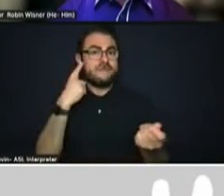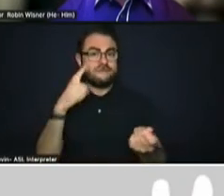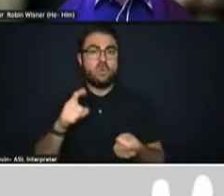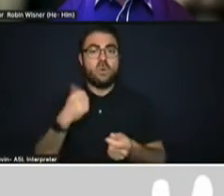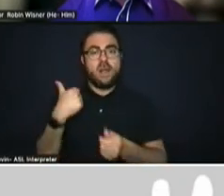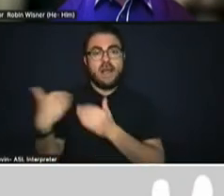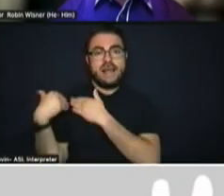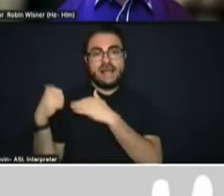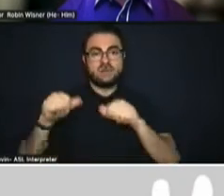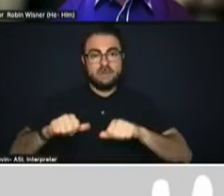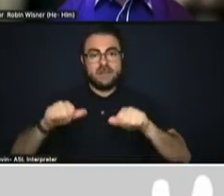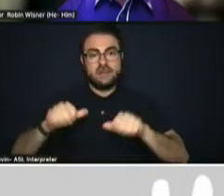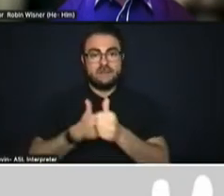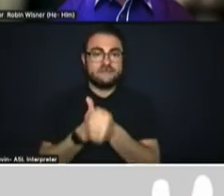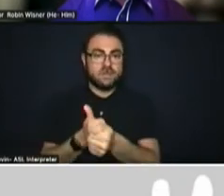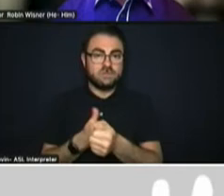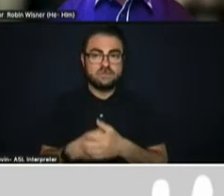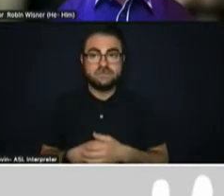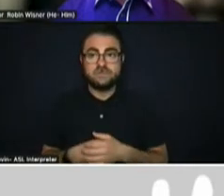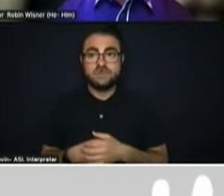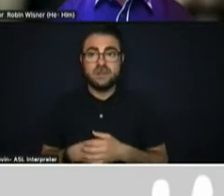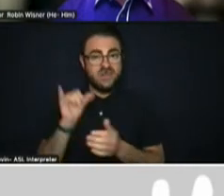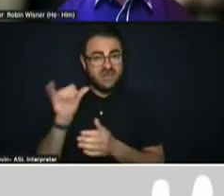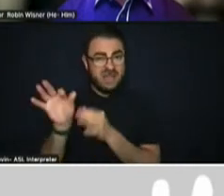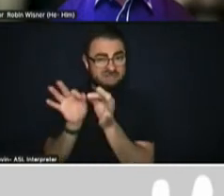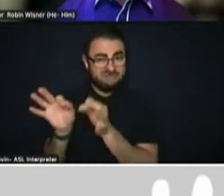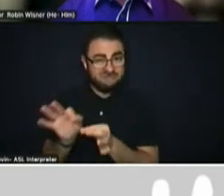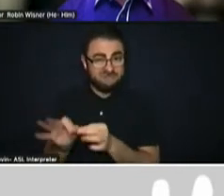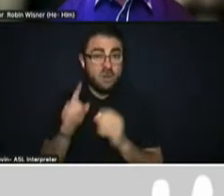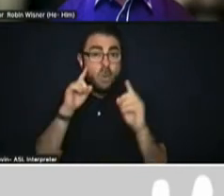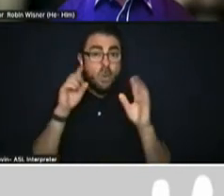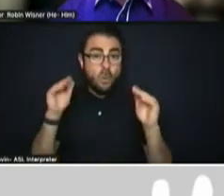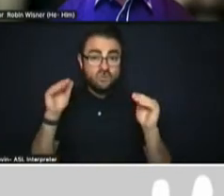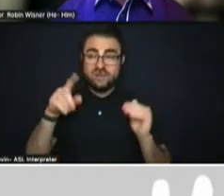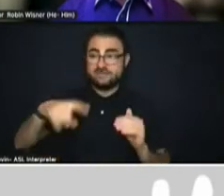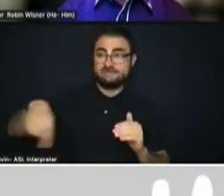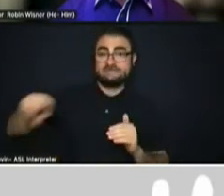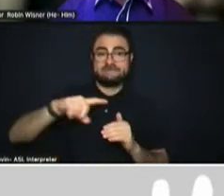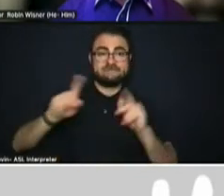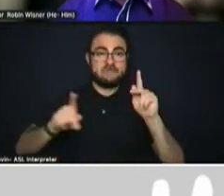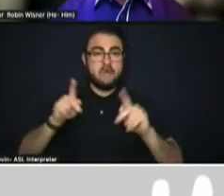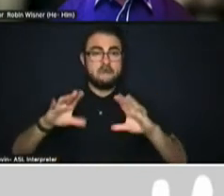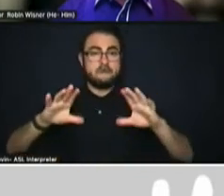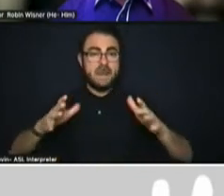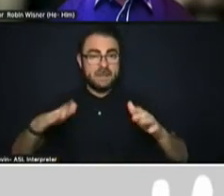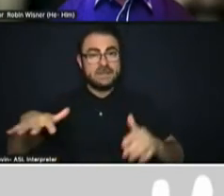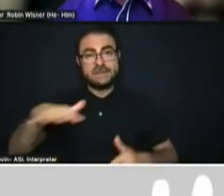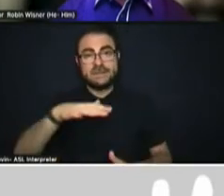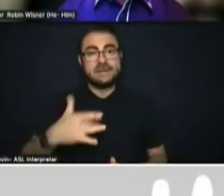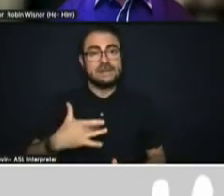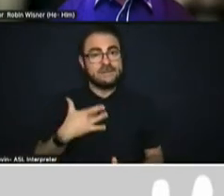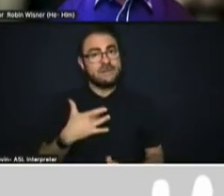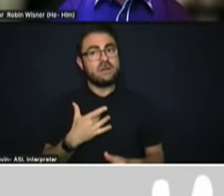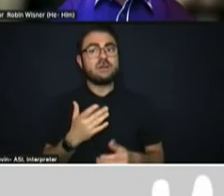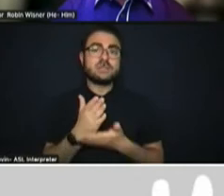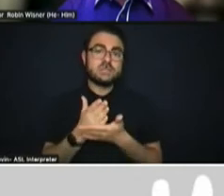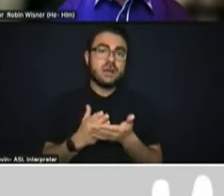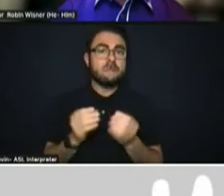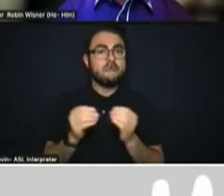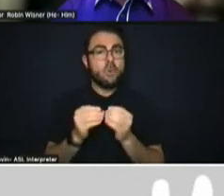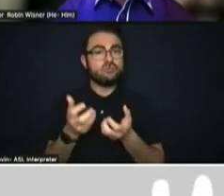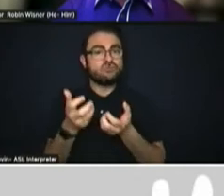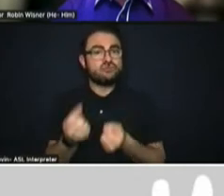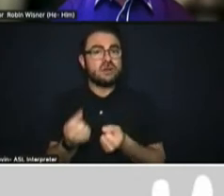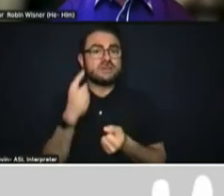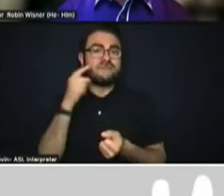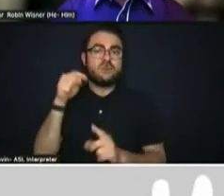And with that, I hope that gives you know, the public some faith in the process, just in